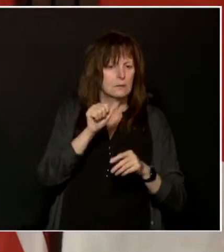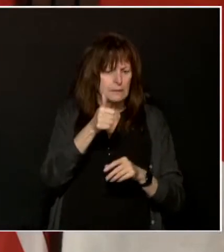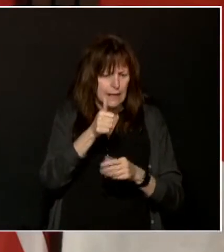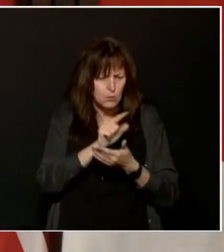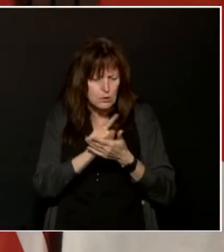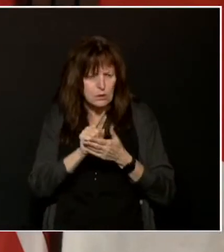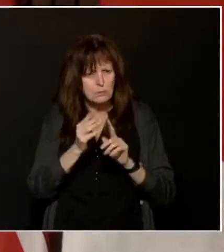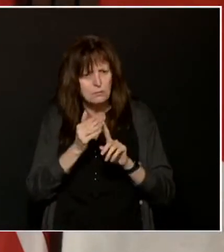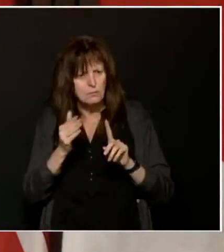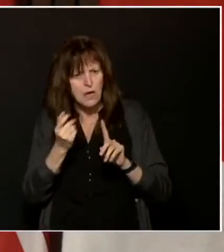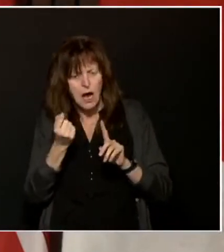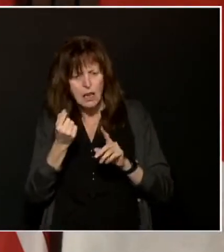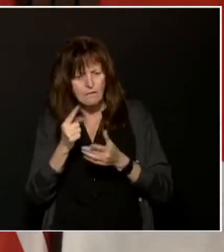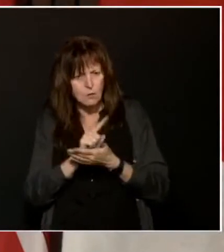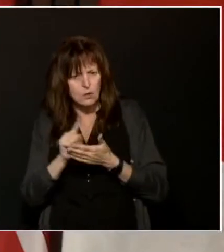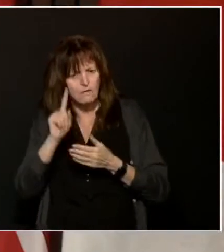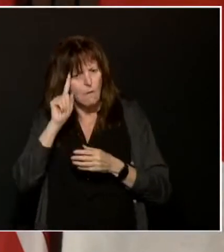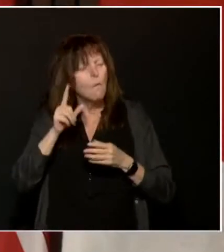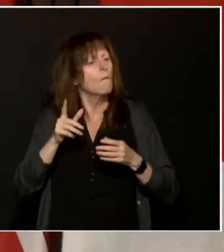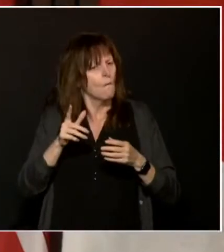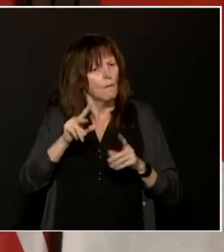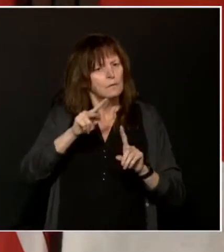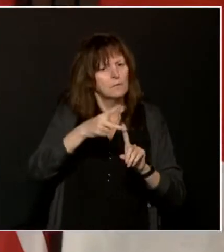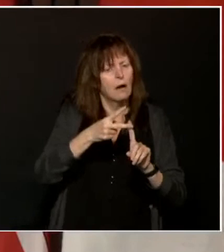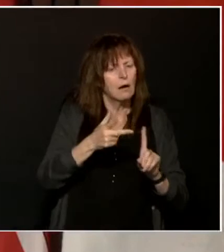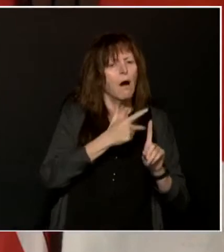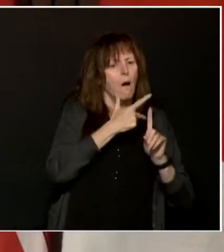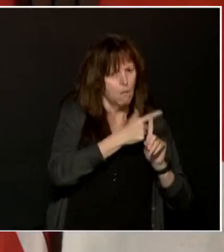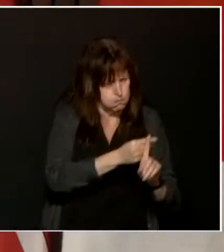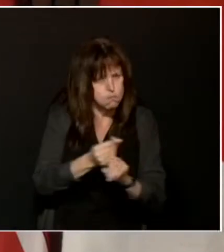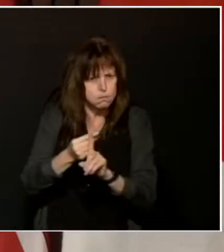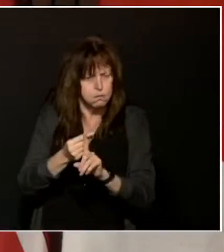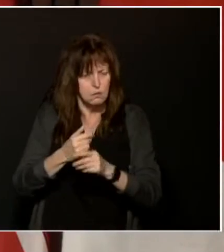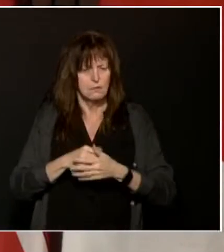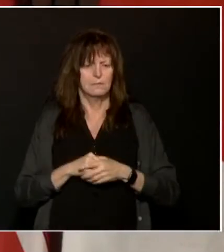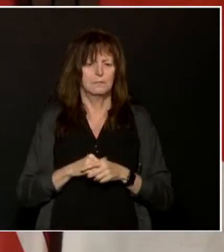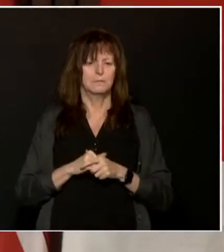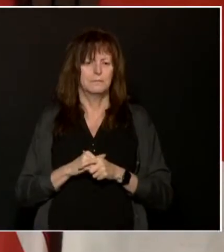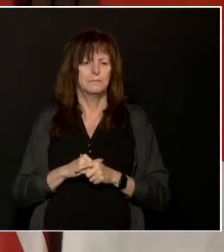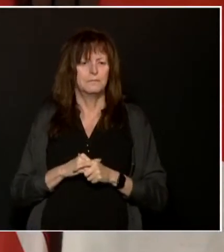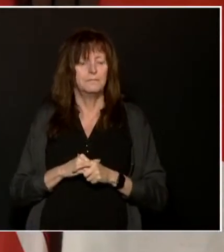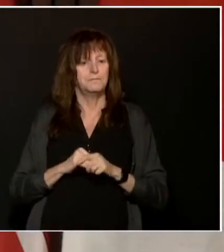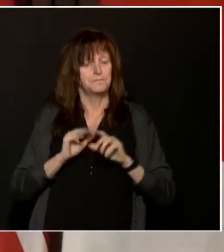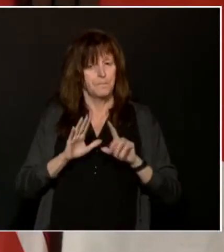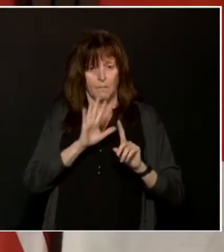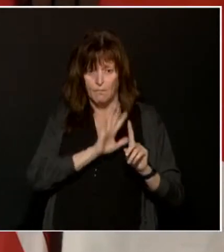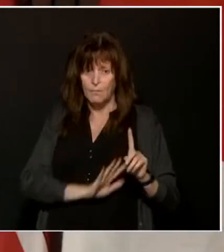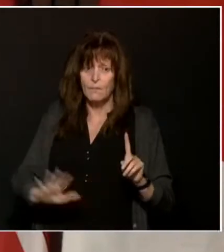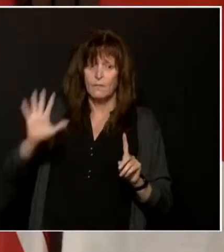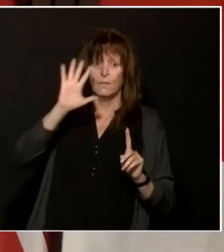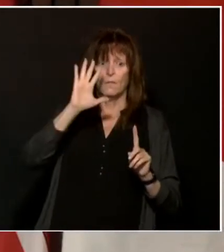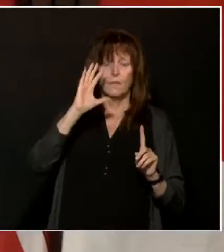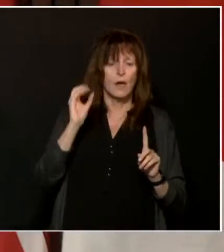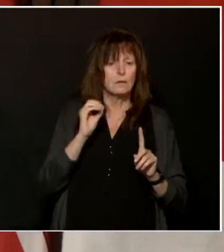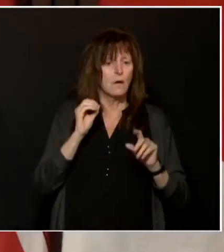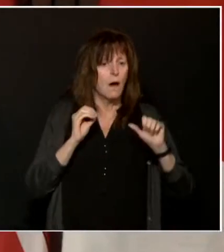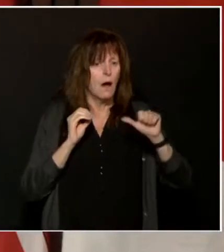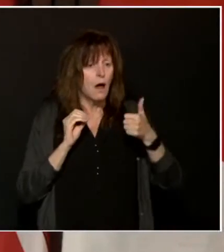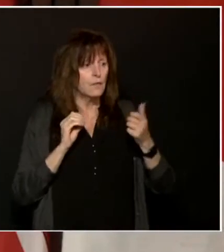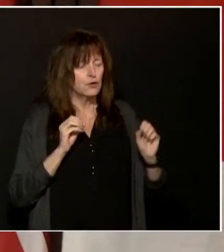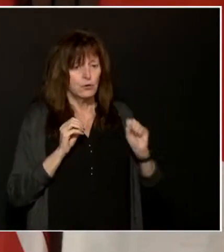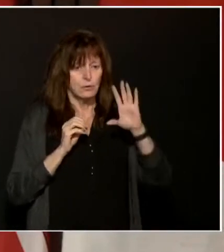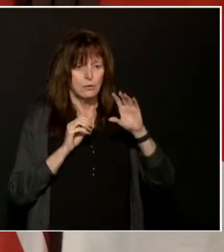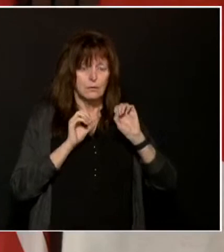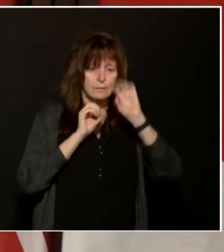that requires, because we rolled AstraZeneca out to various other areas in the province, where the AstraZeneca was at